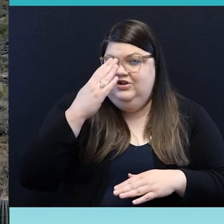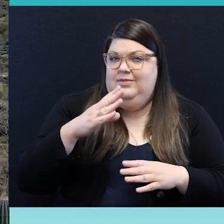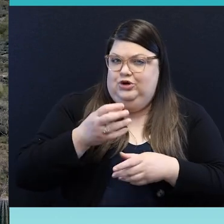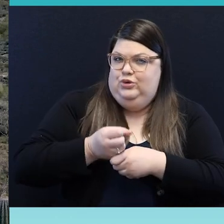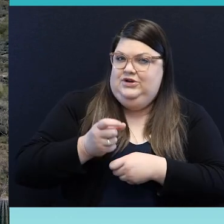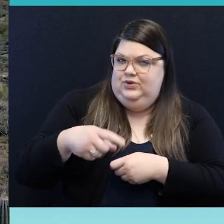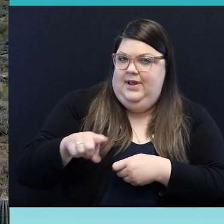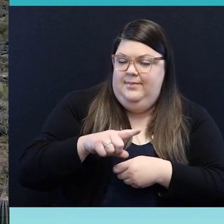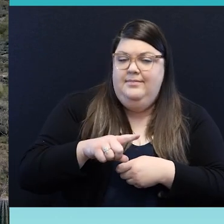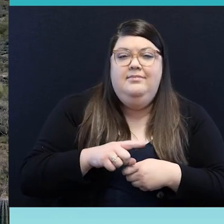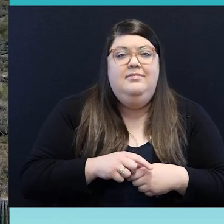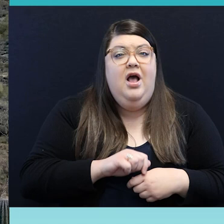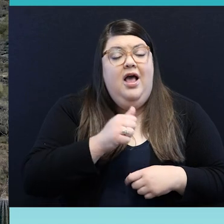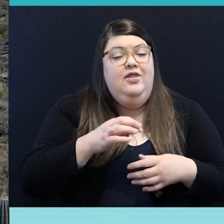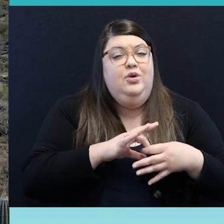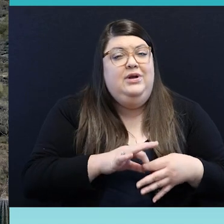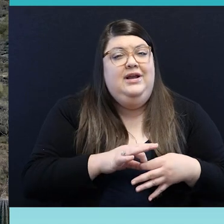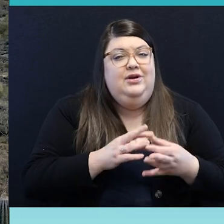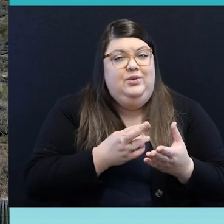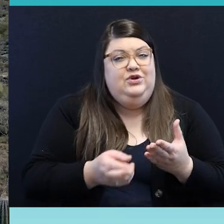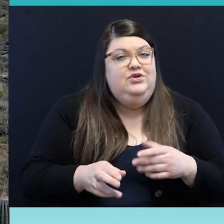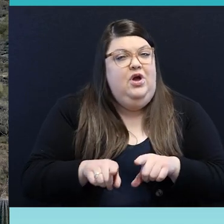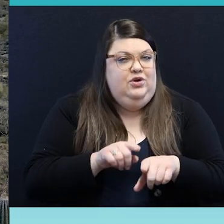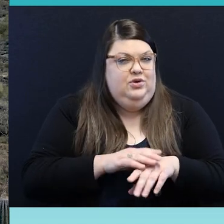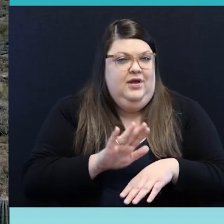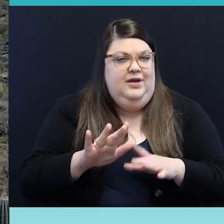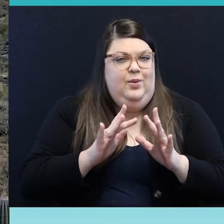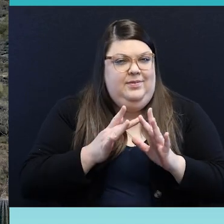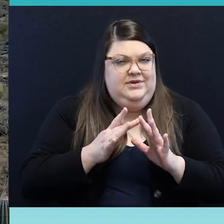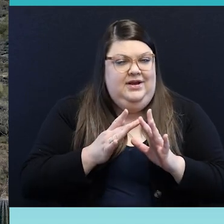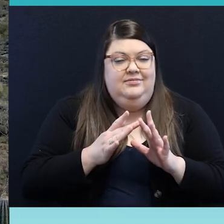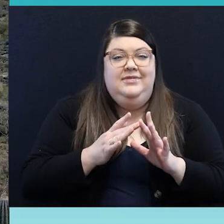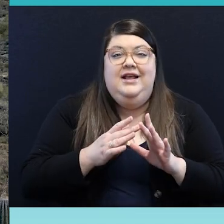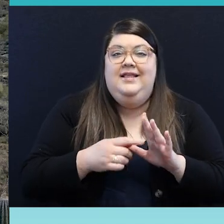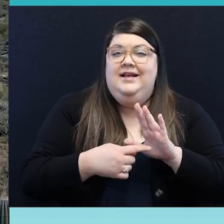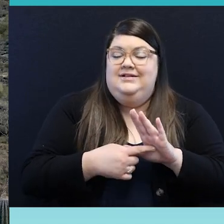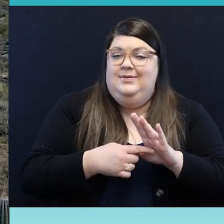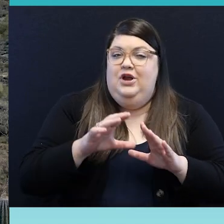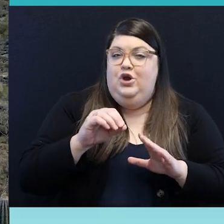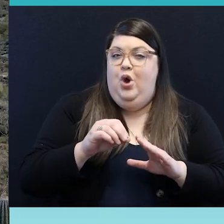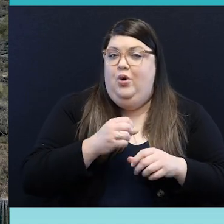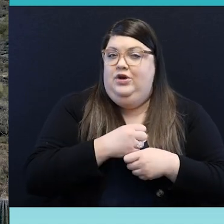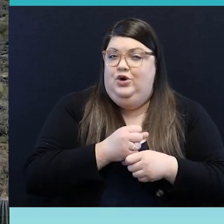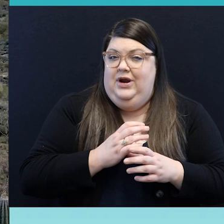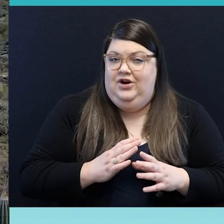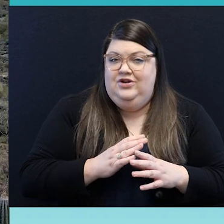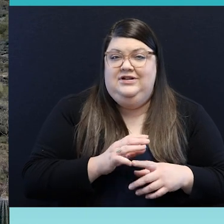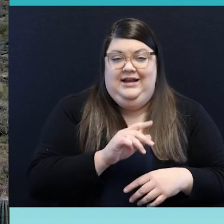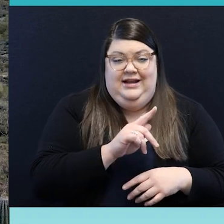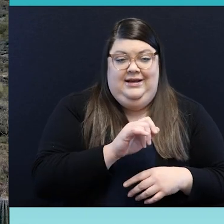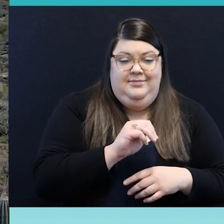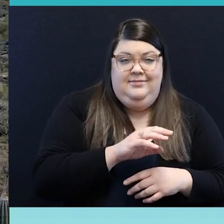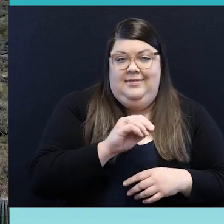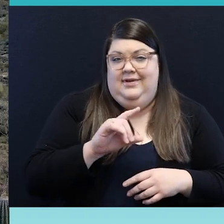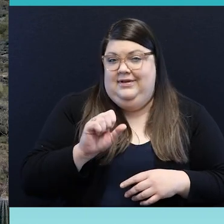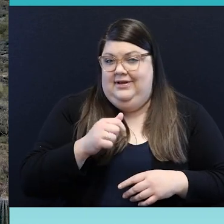them. Other related resources are also on their website. The exhibit co-curators, Leah Moss, Kimmy Isel, and I hope you have